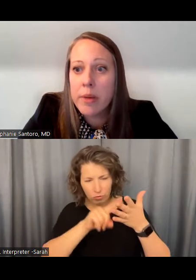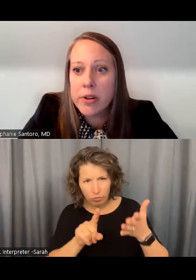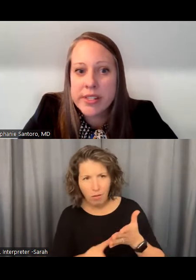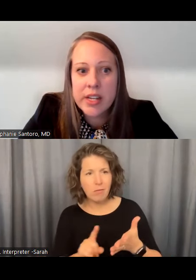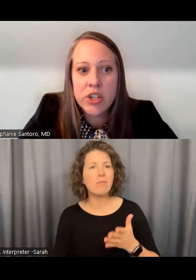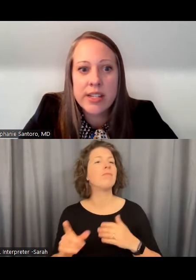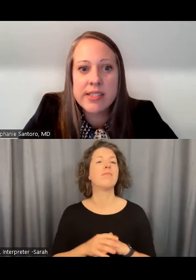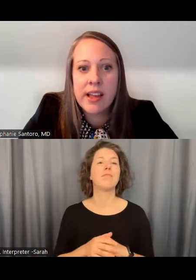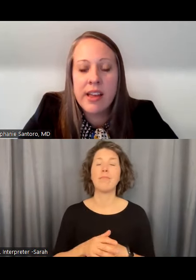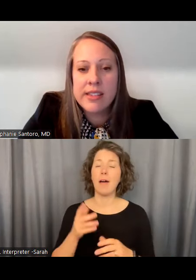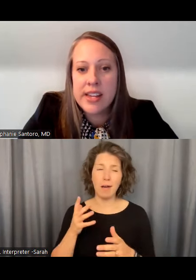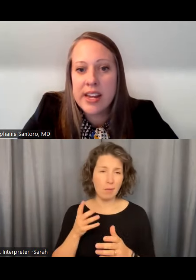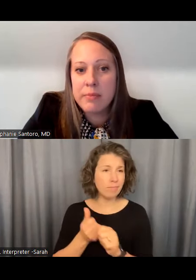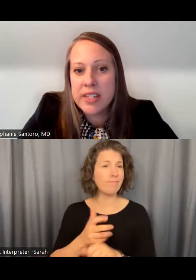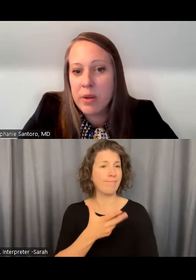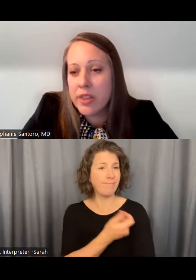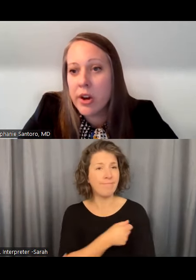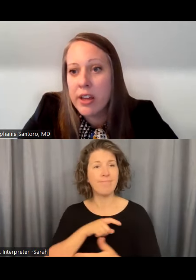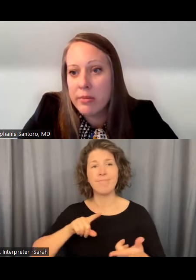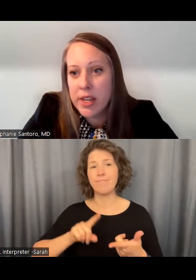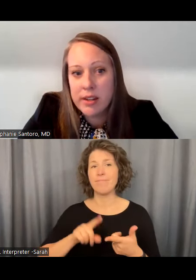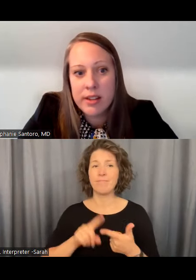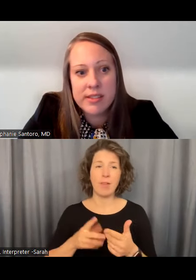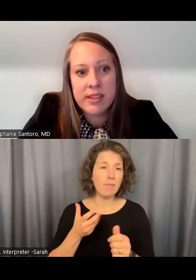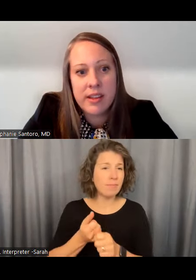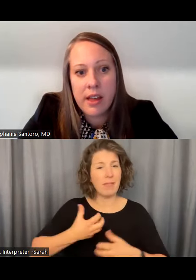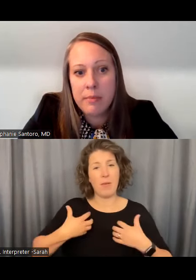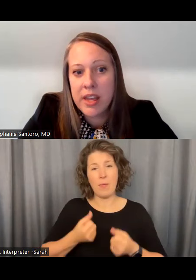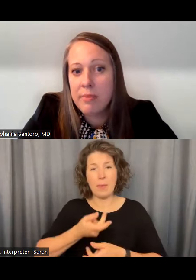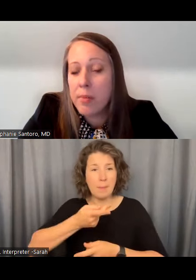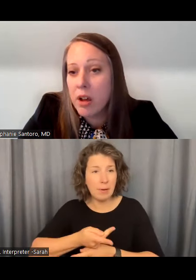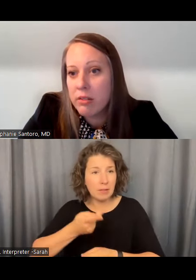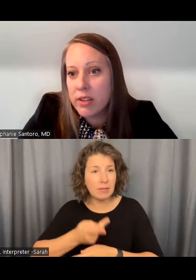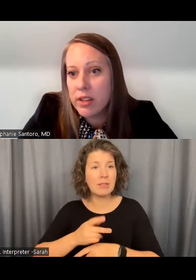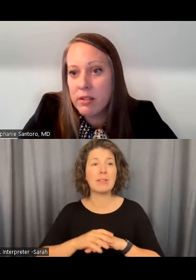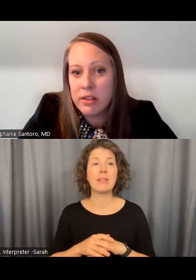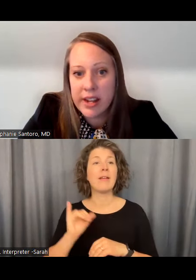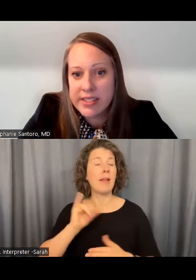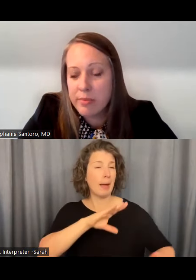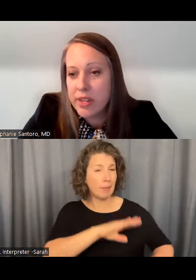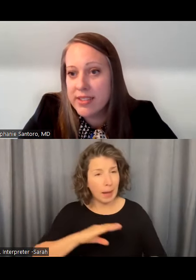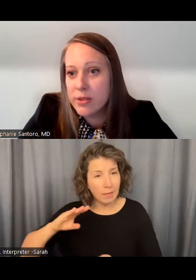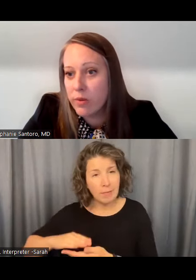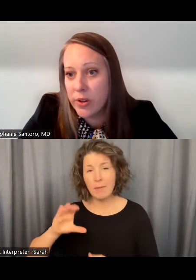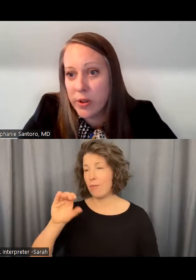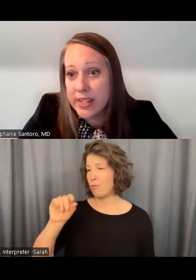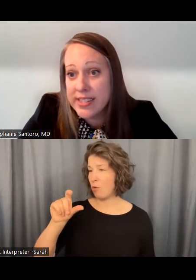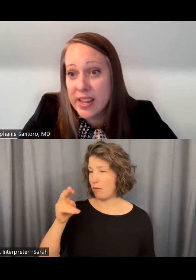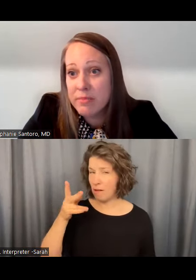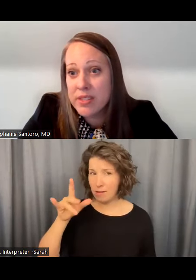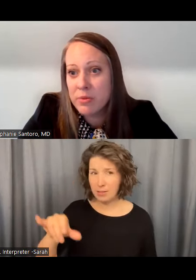on their immunizations, staying up to date with their health maintenance, like mammography, colonoscopies,